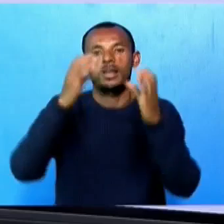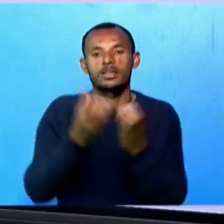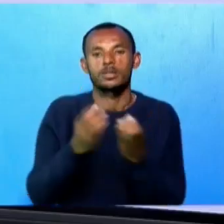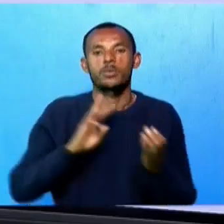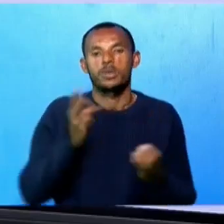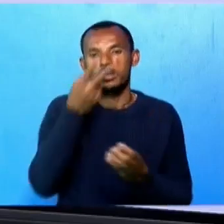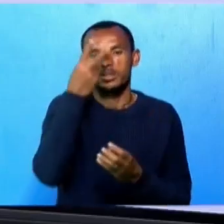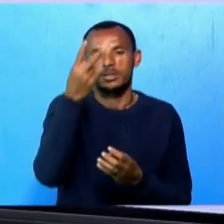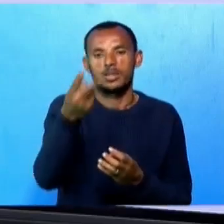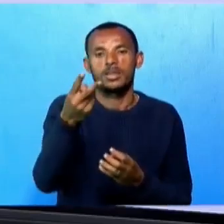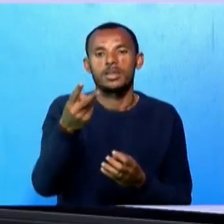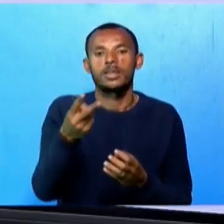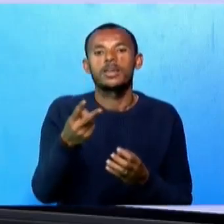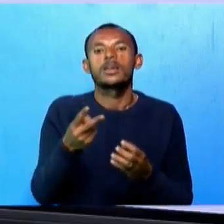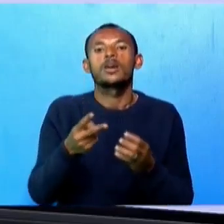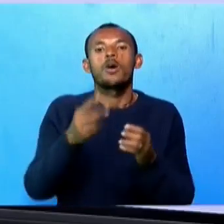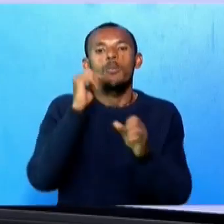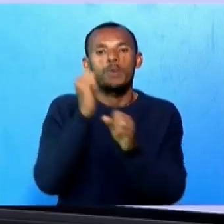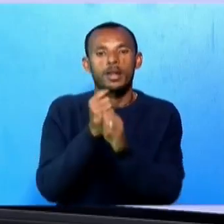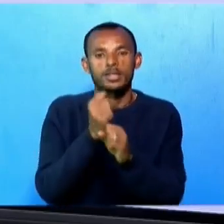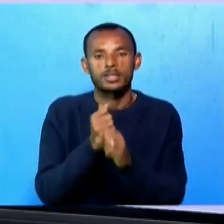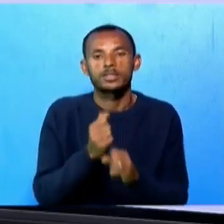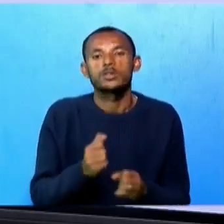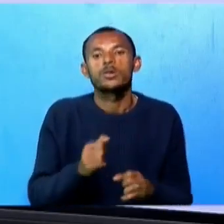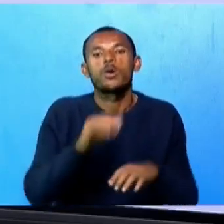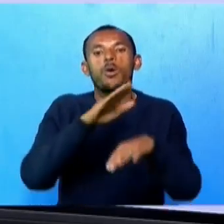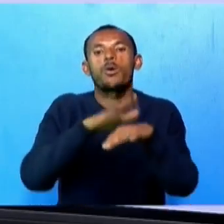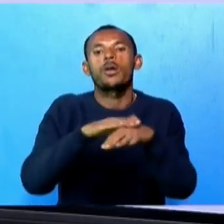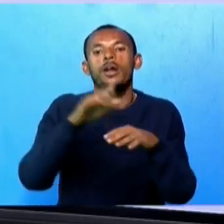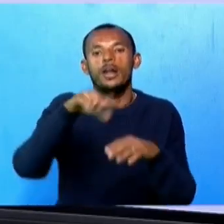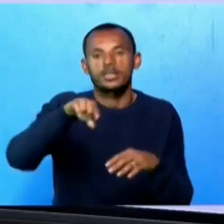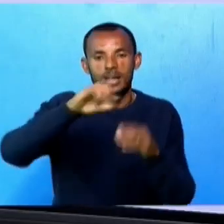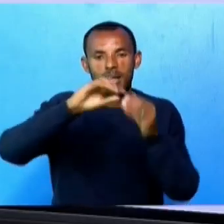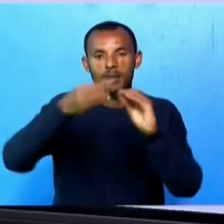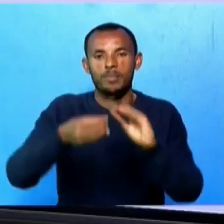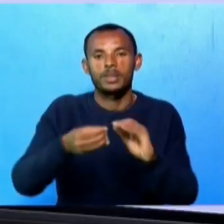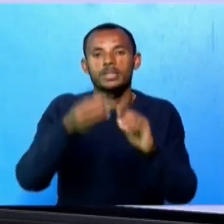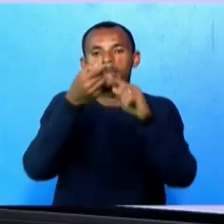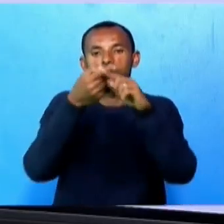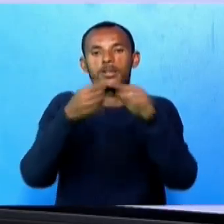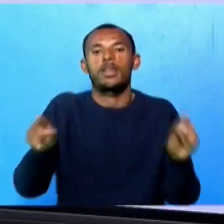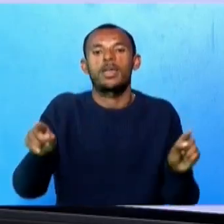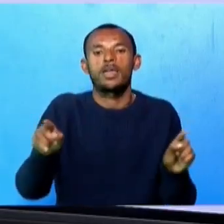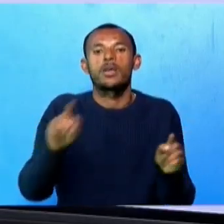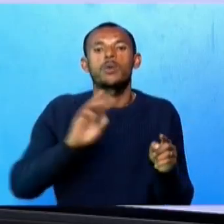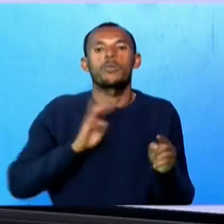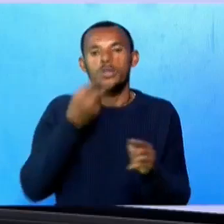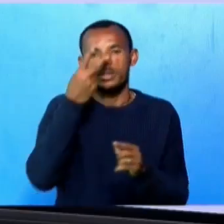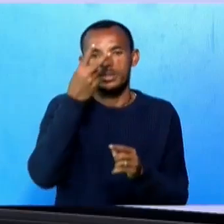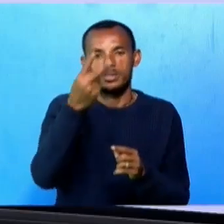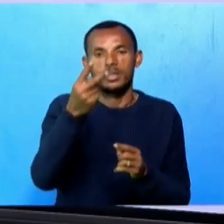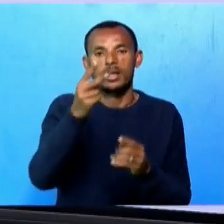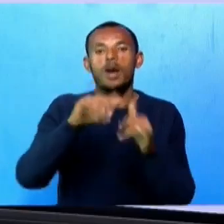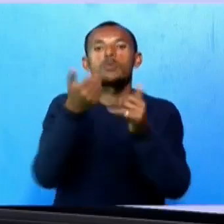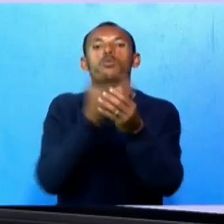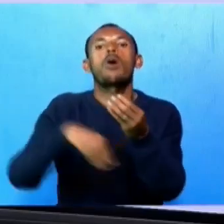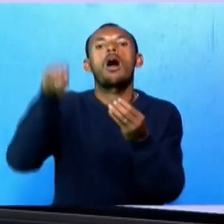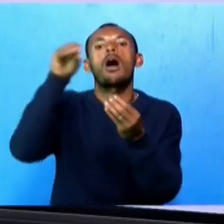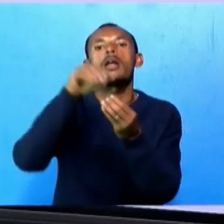have seen operations on rational numbers. Particularly, we have seen how to